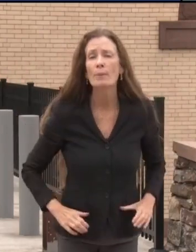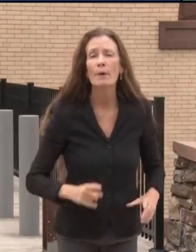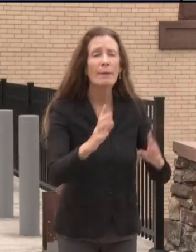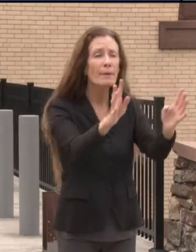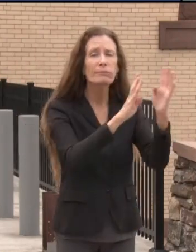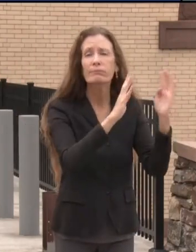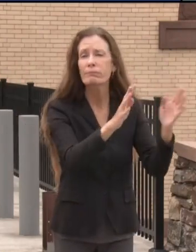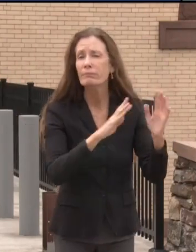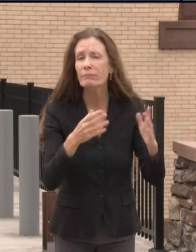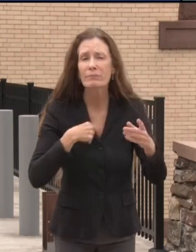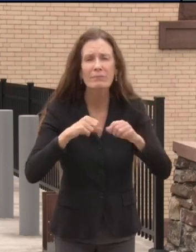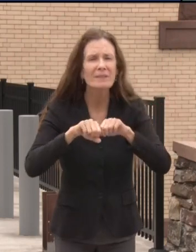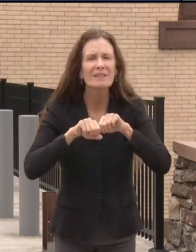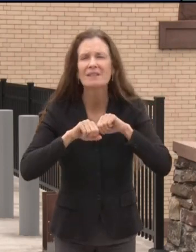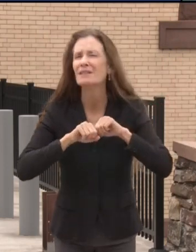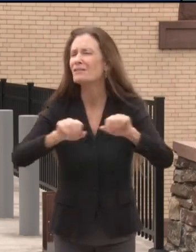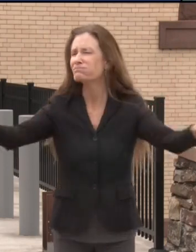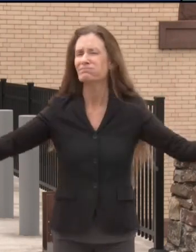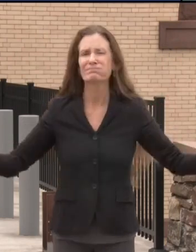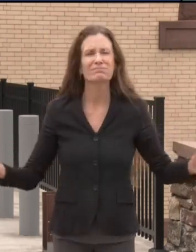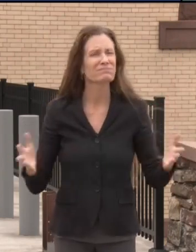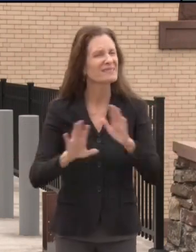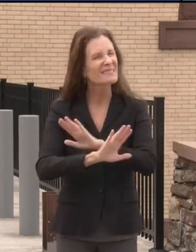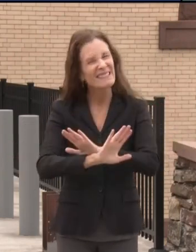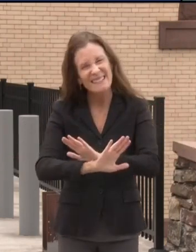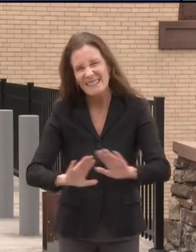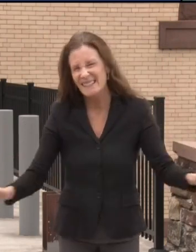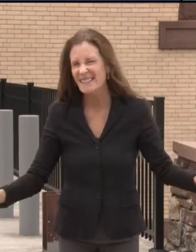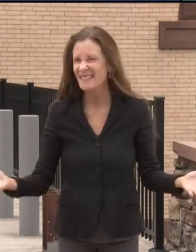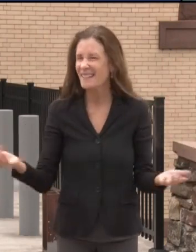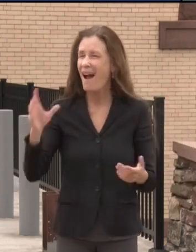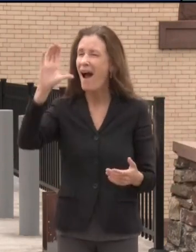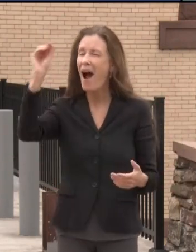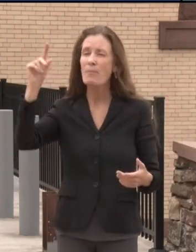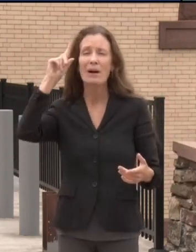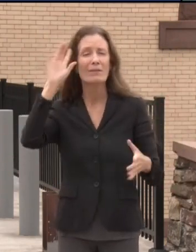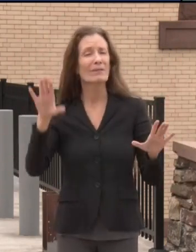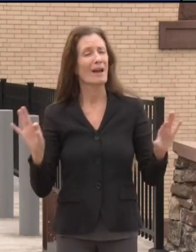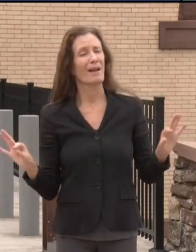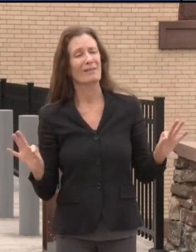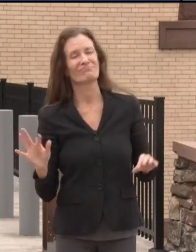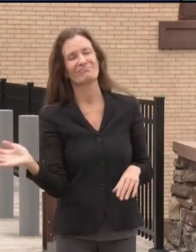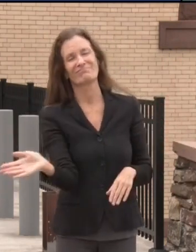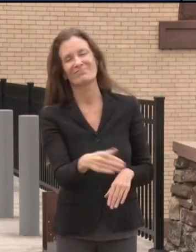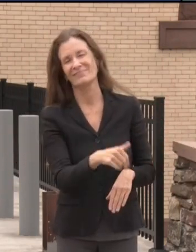multiple offices, saving them administrative costs and creating a level playing field for all businesses.